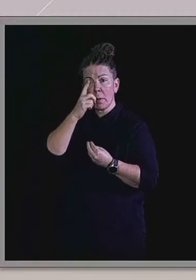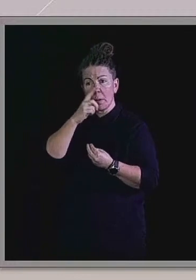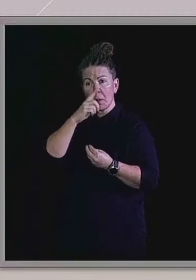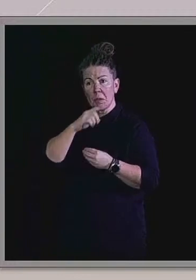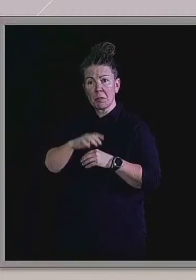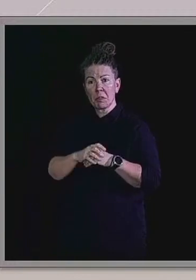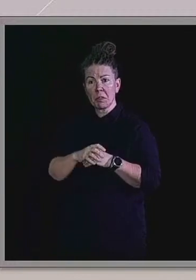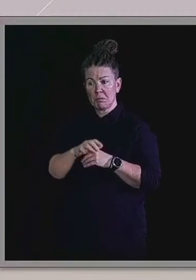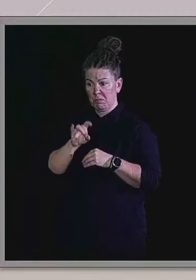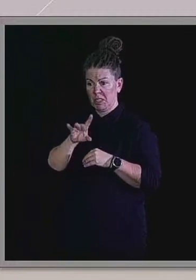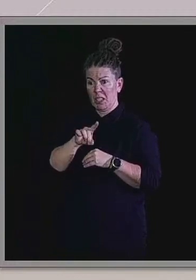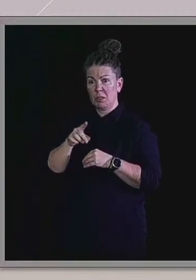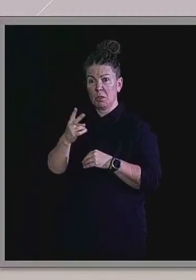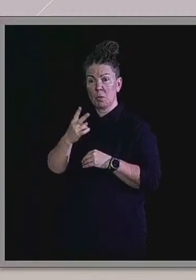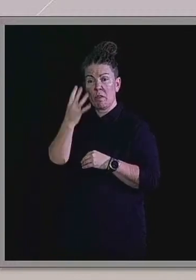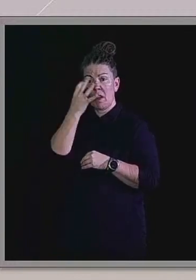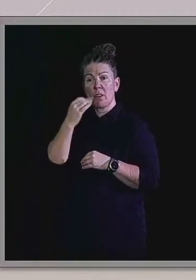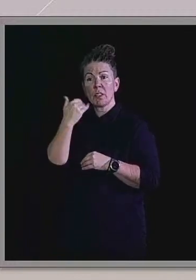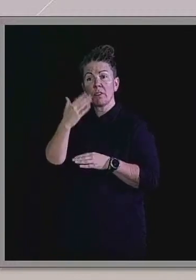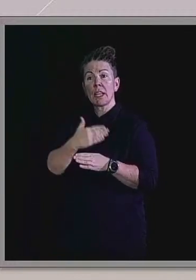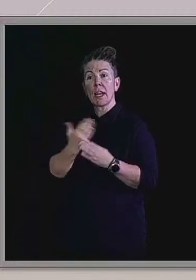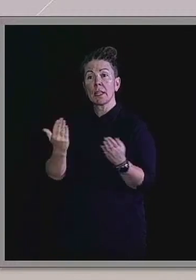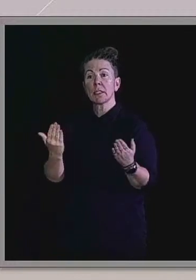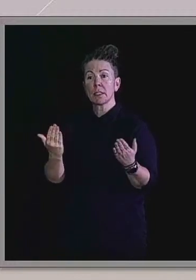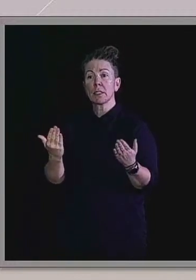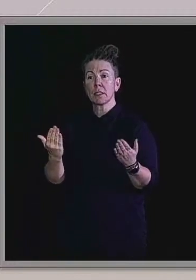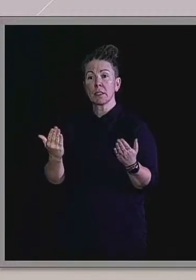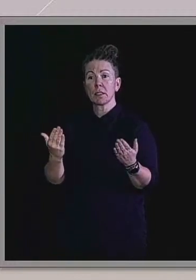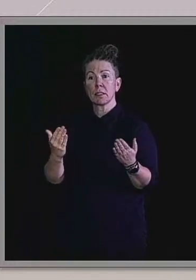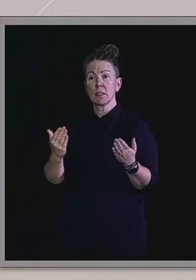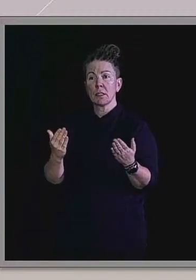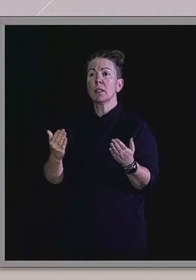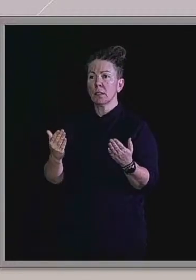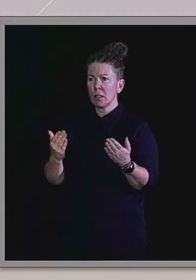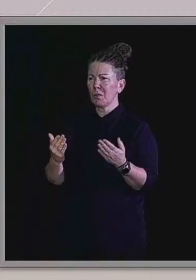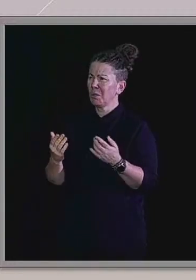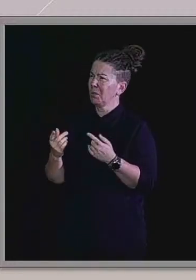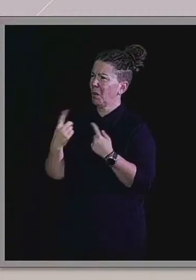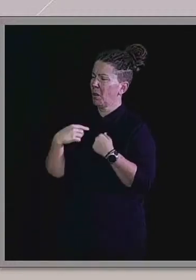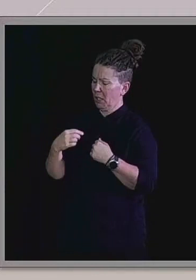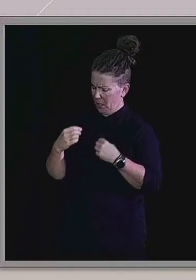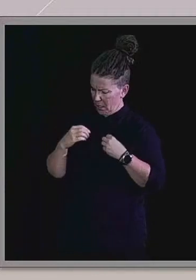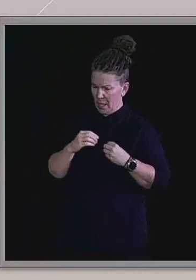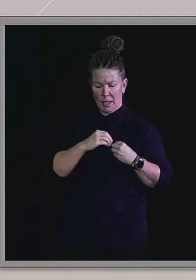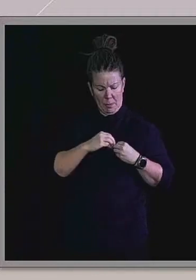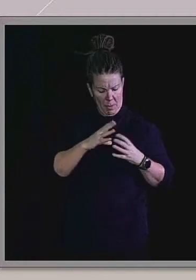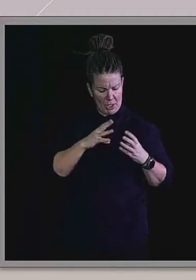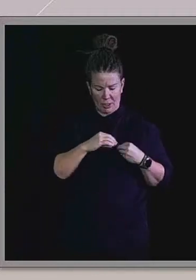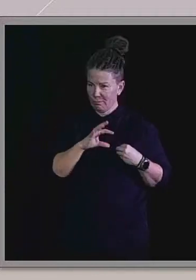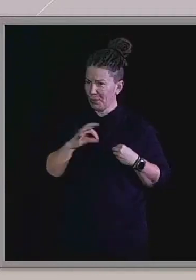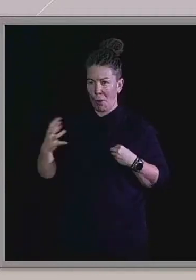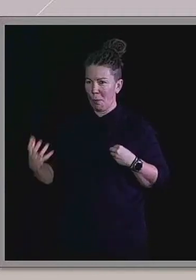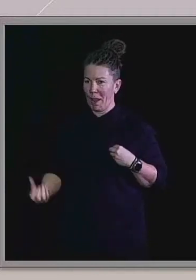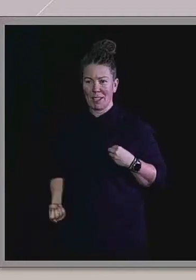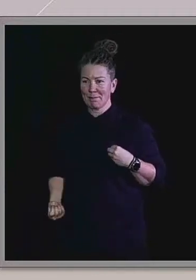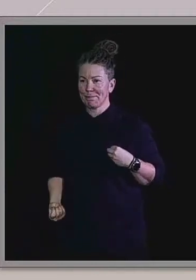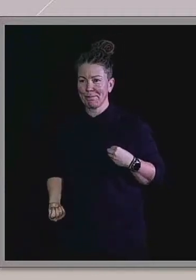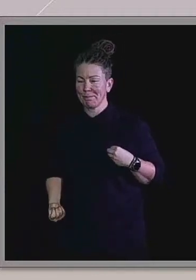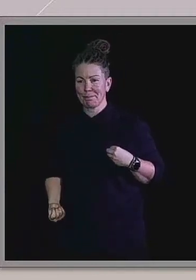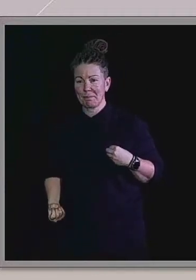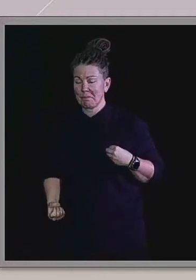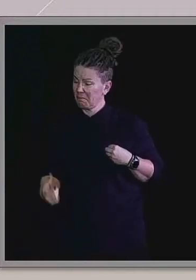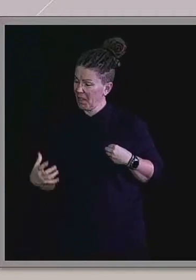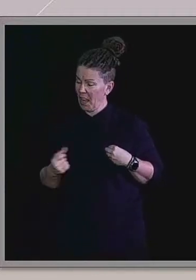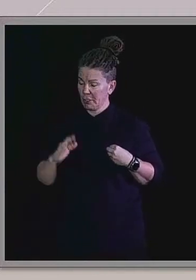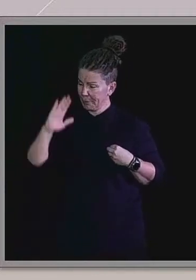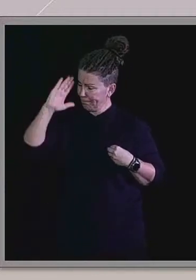10 to 12 hours a day. And so we told ourselves straight away that it's the passion of the paycheck, right? And we have to just